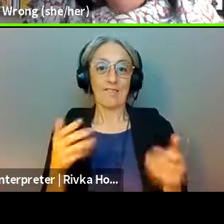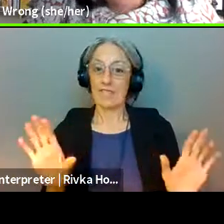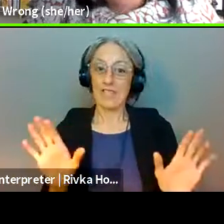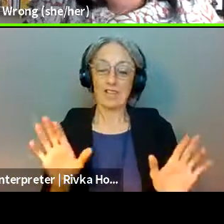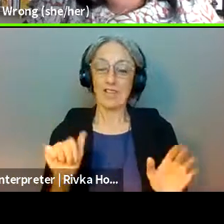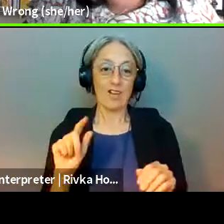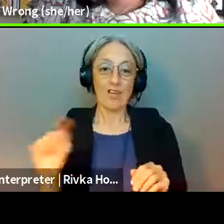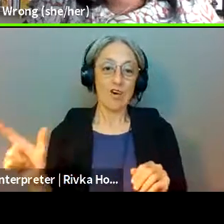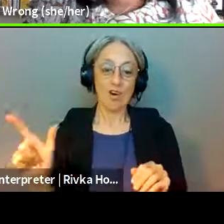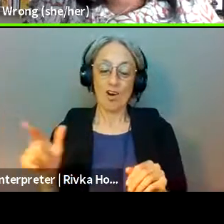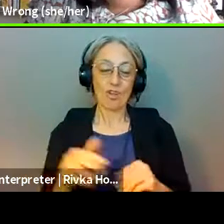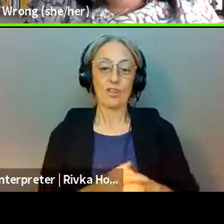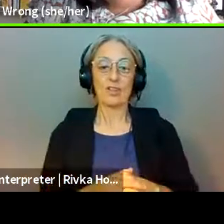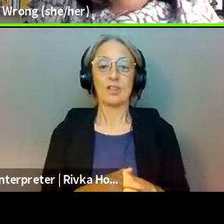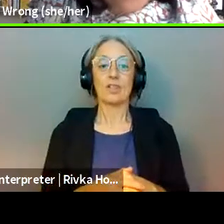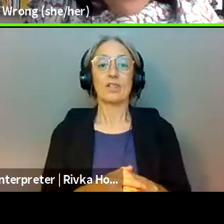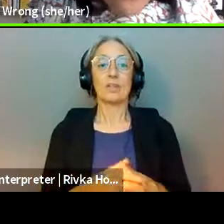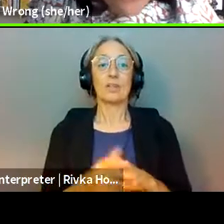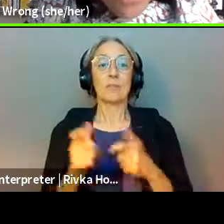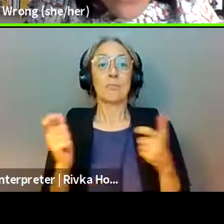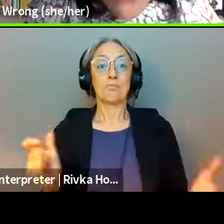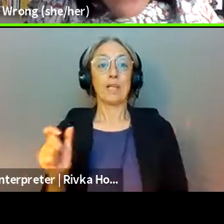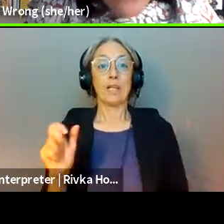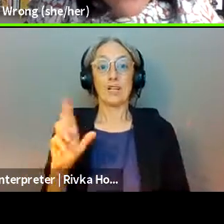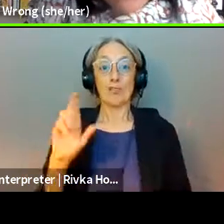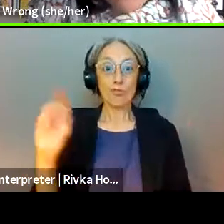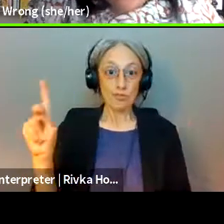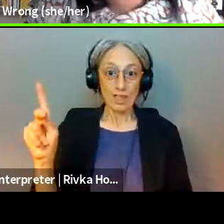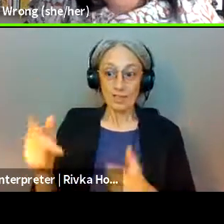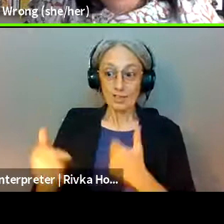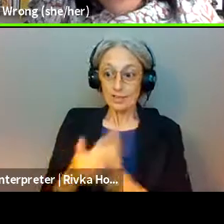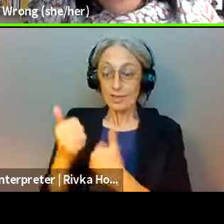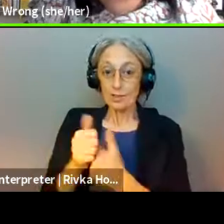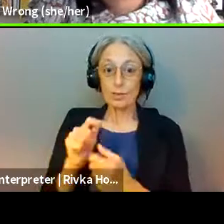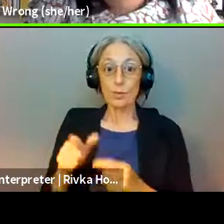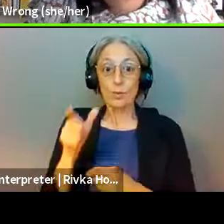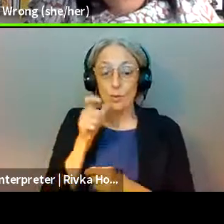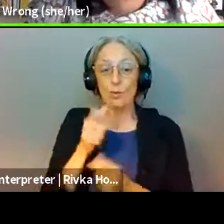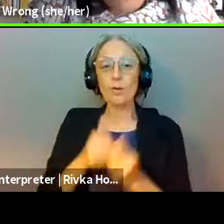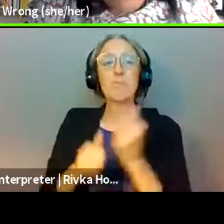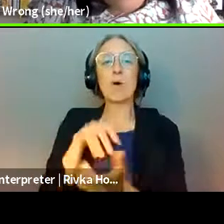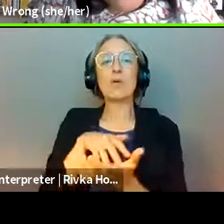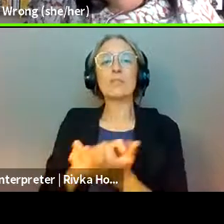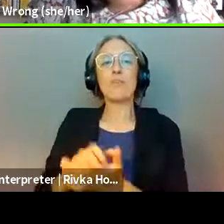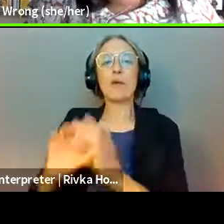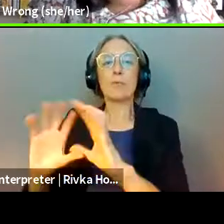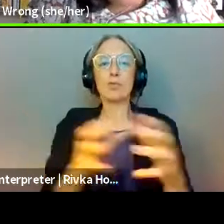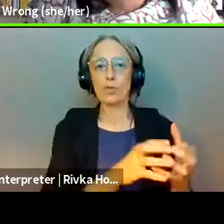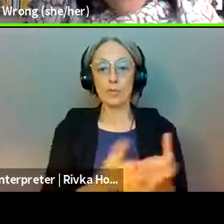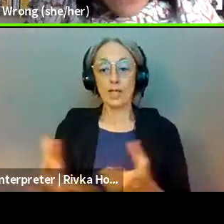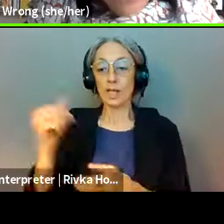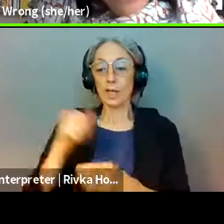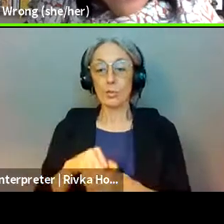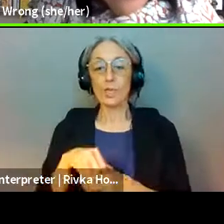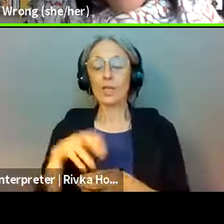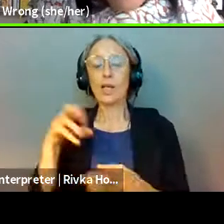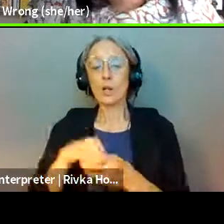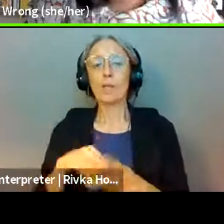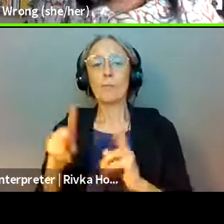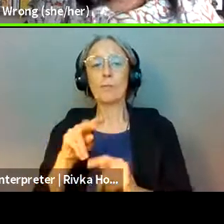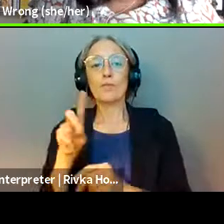risk continues to be felt by vulnerable groups, including people with disabilities, including